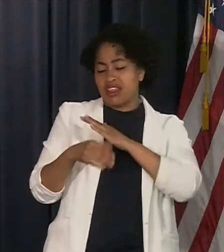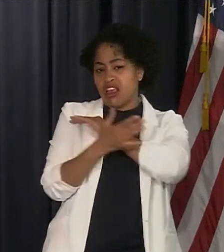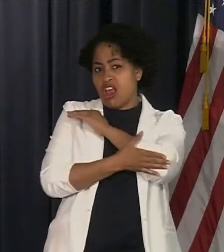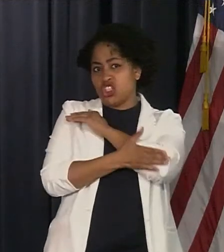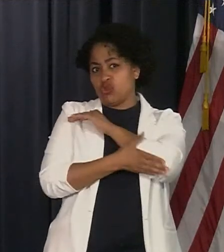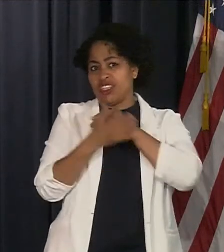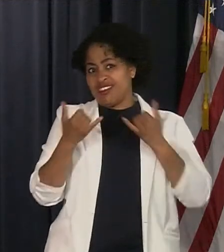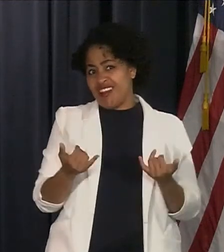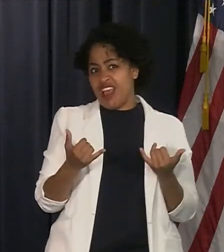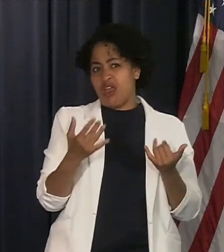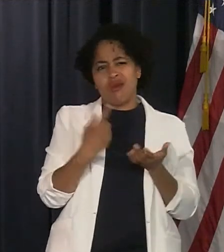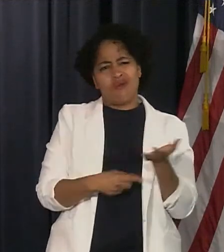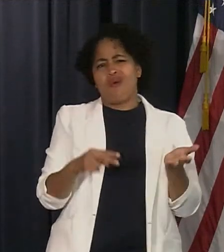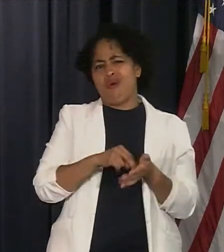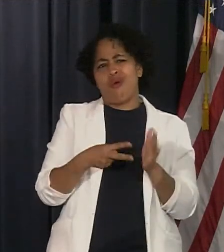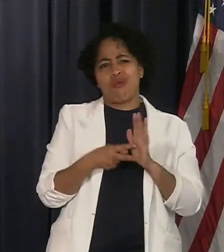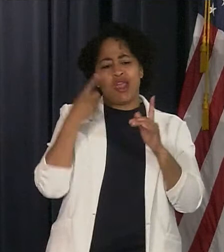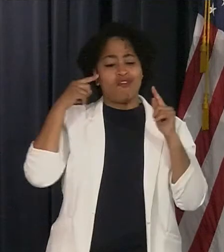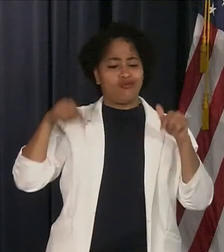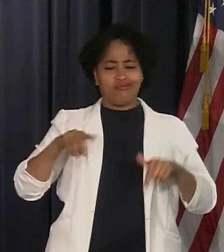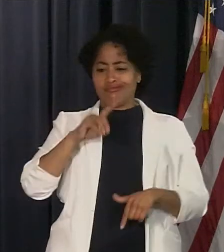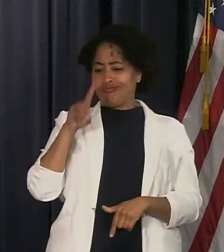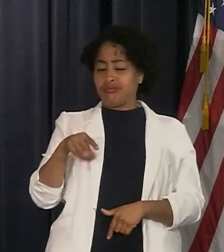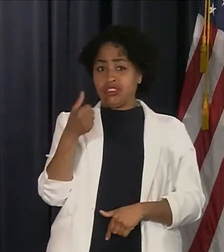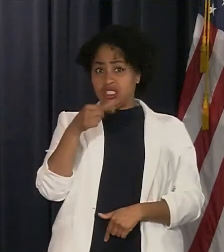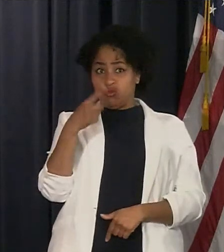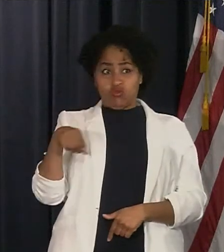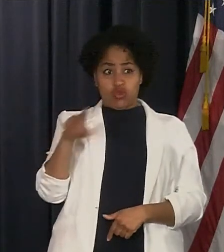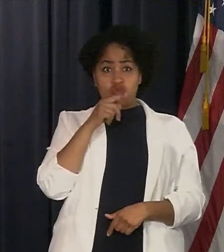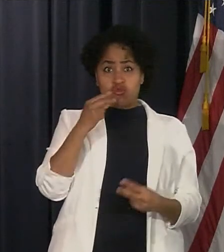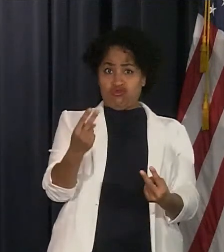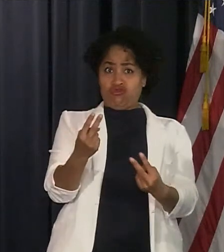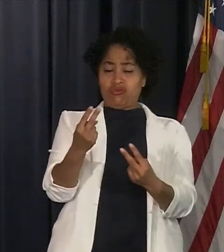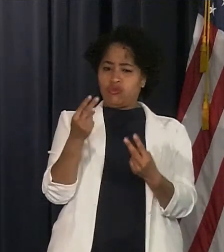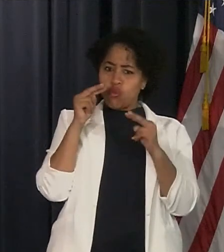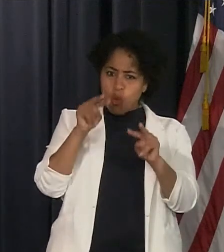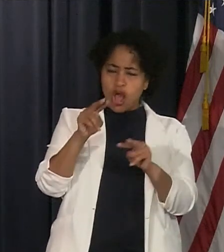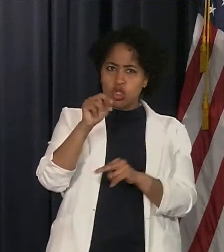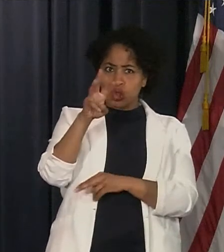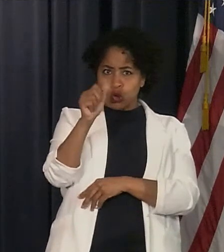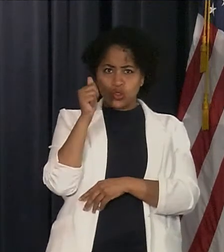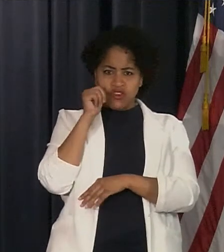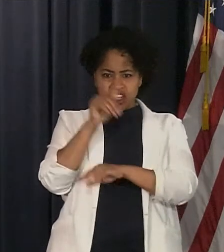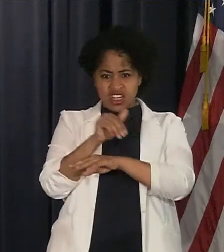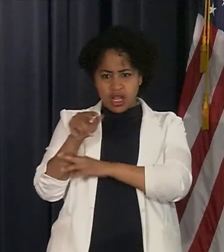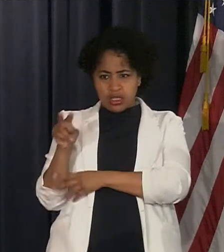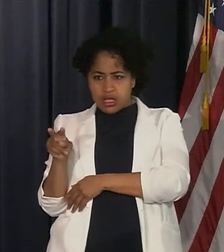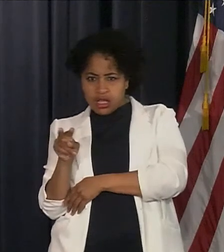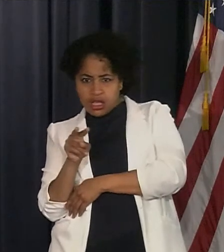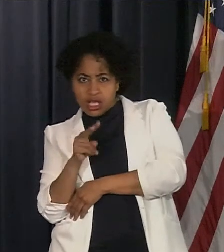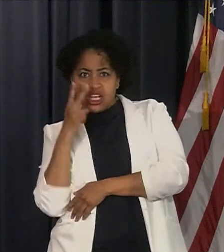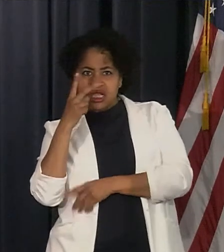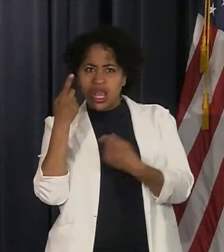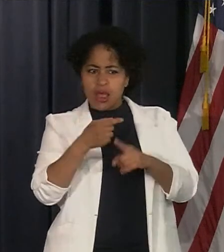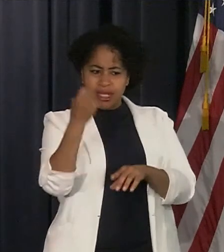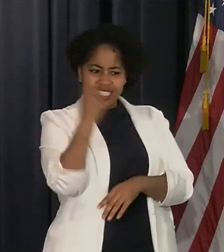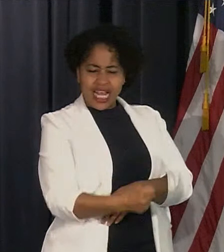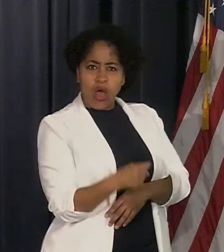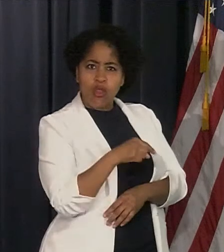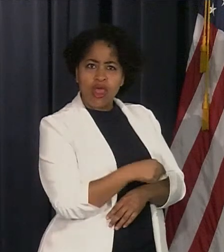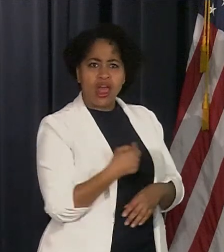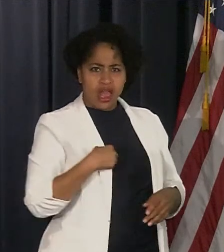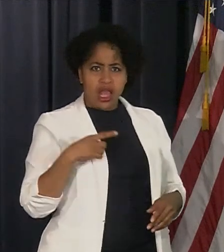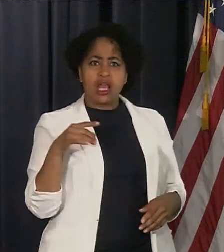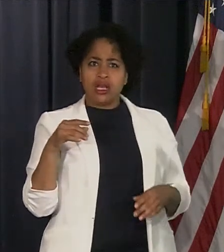what it means for Detroit. Anybody who's watching the nightly news is seeing what's happened in the South. And I ran